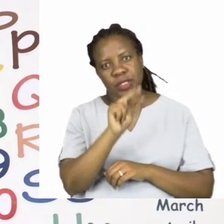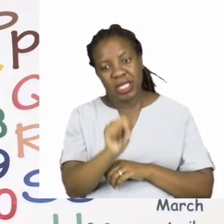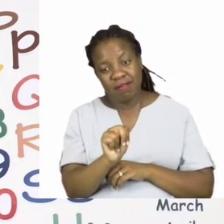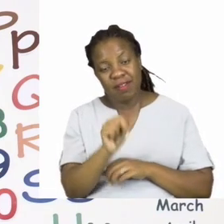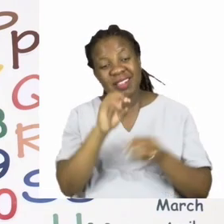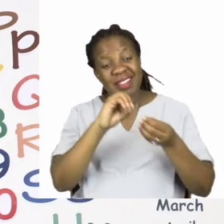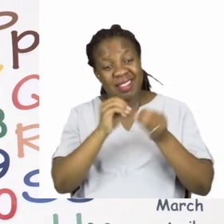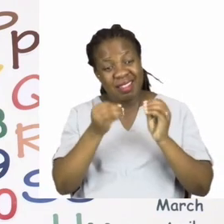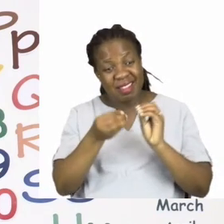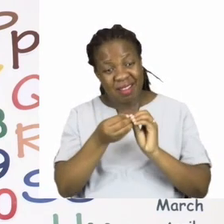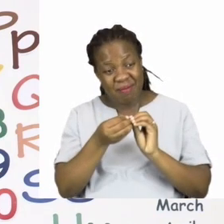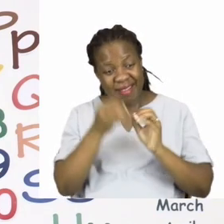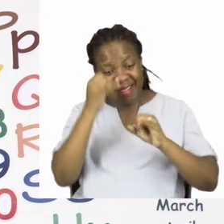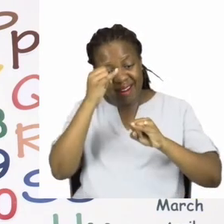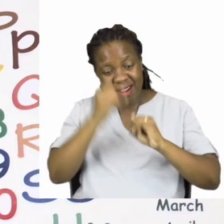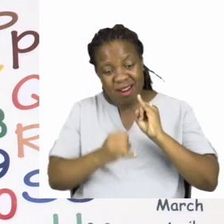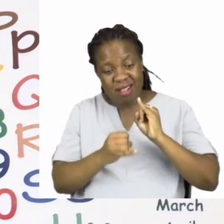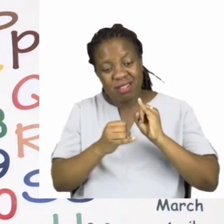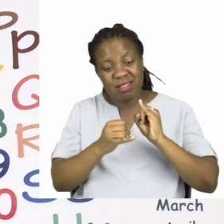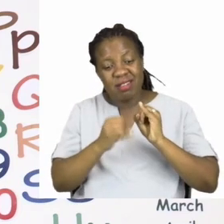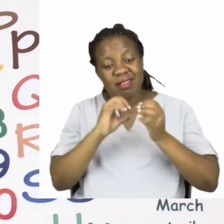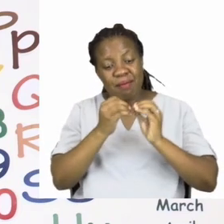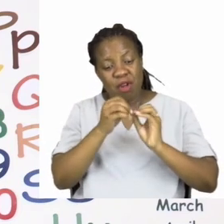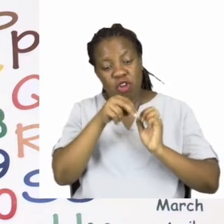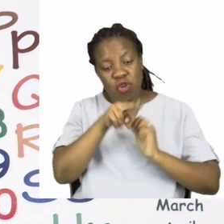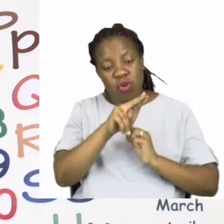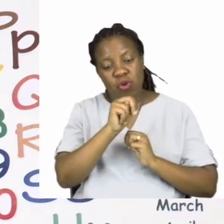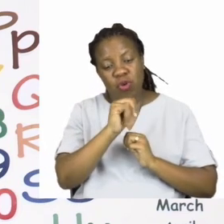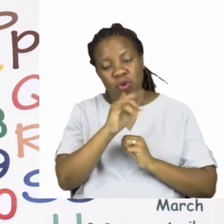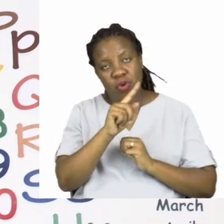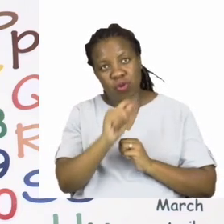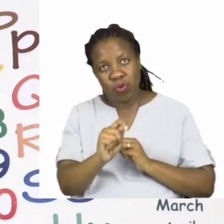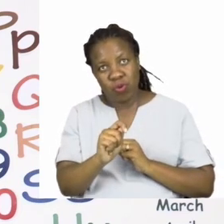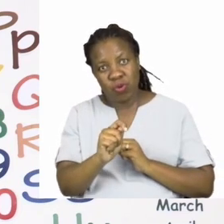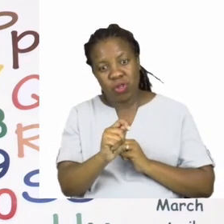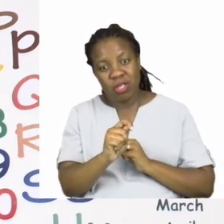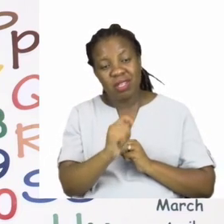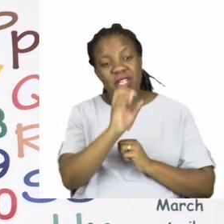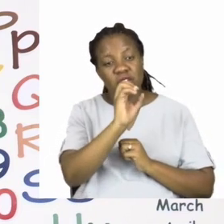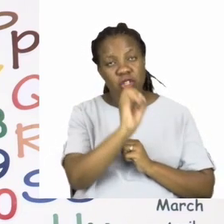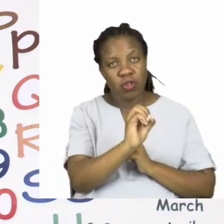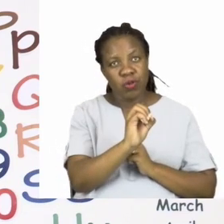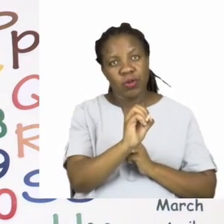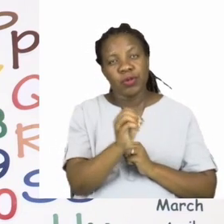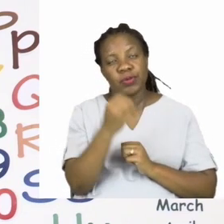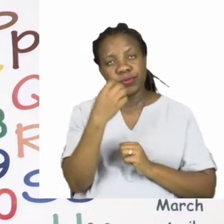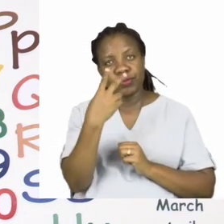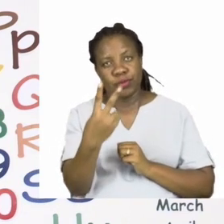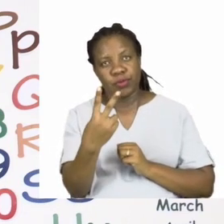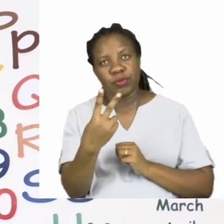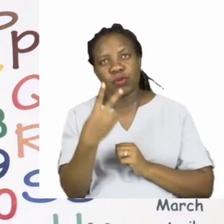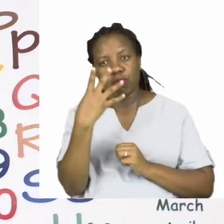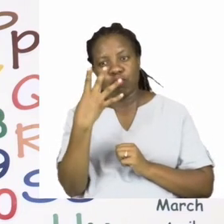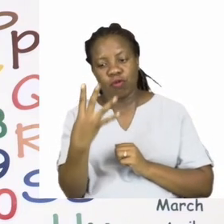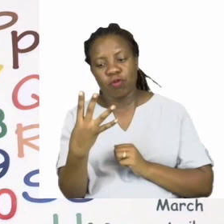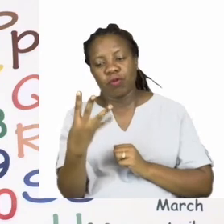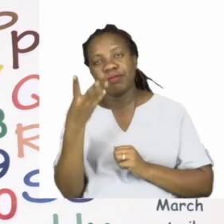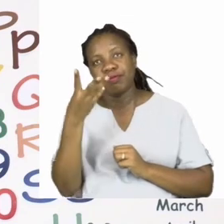end with a 0 or 2, 4, 6, or